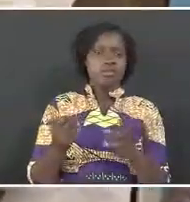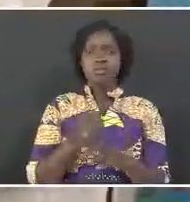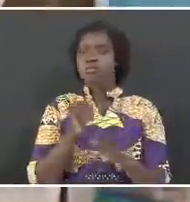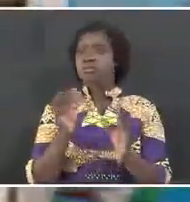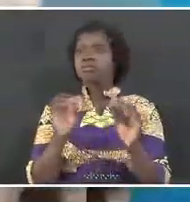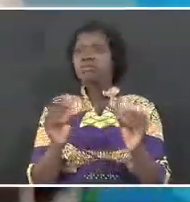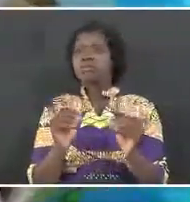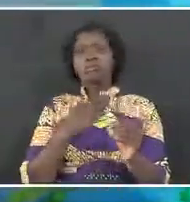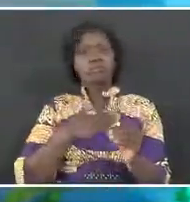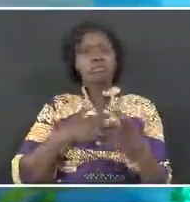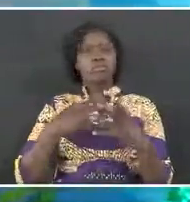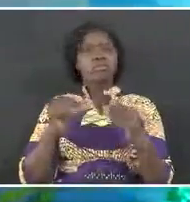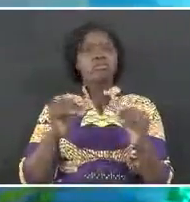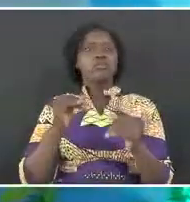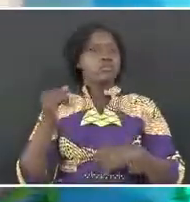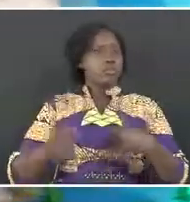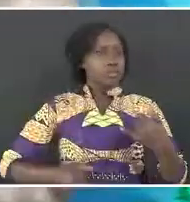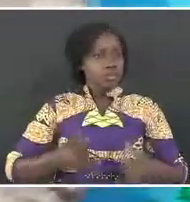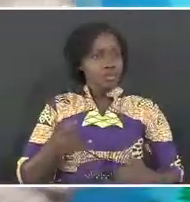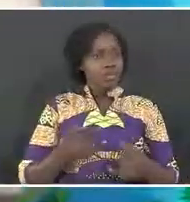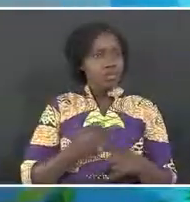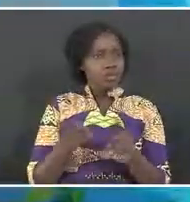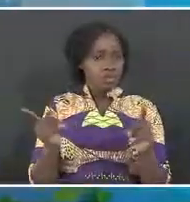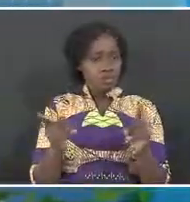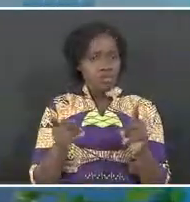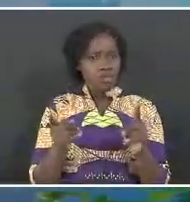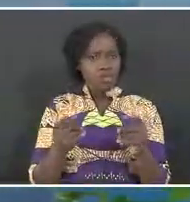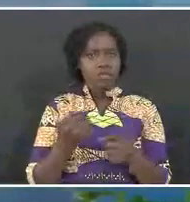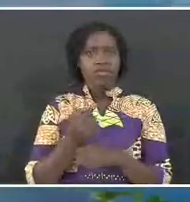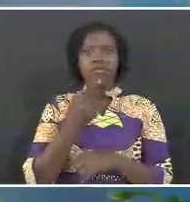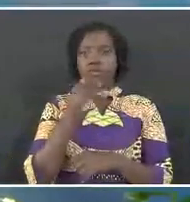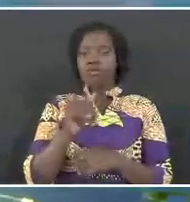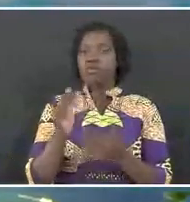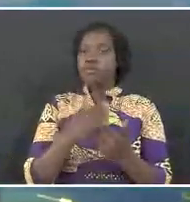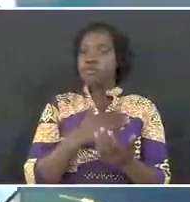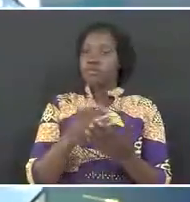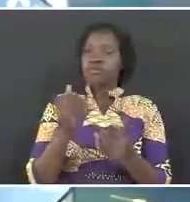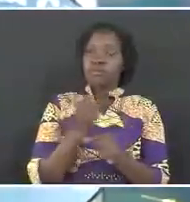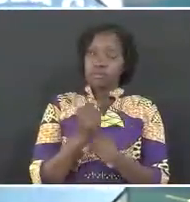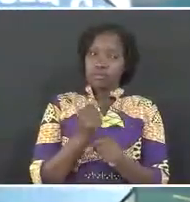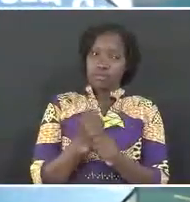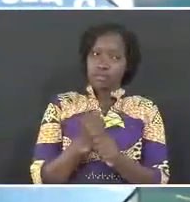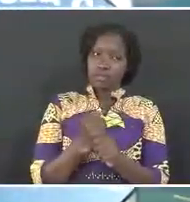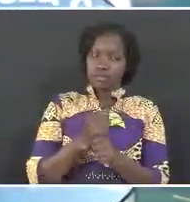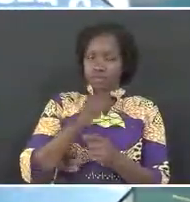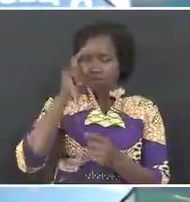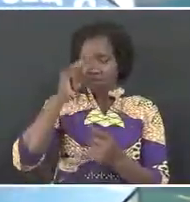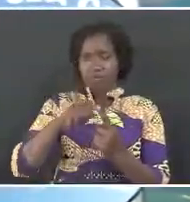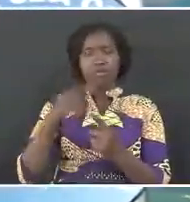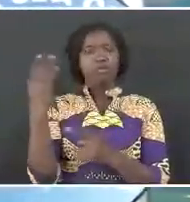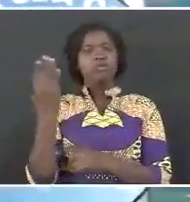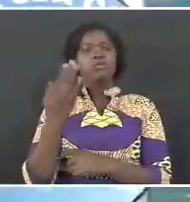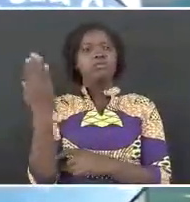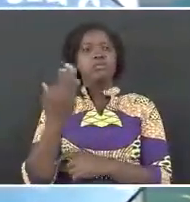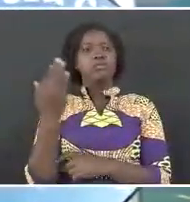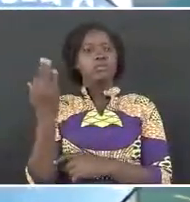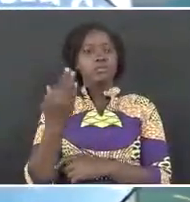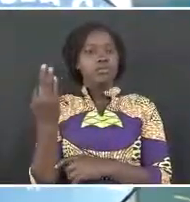go for social Sunday and enjoy. But make sure whatever you do is geared towards